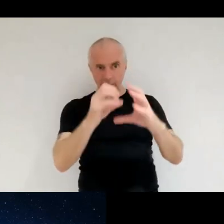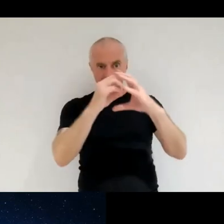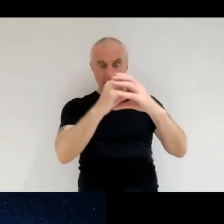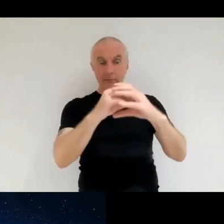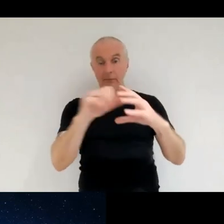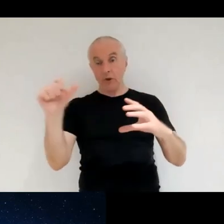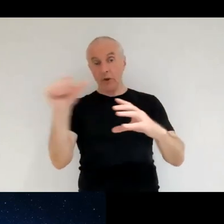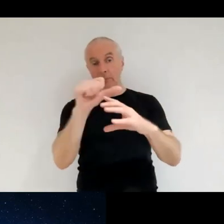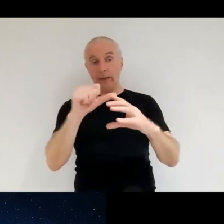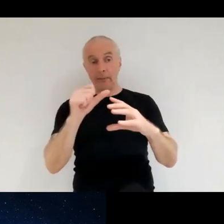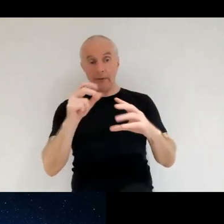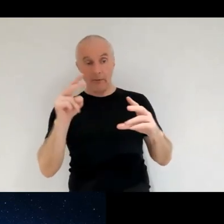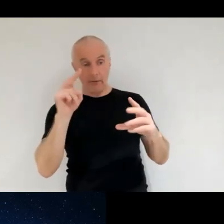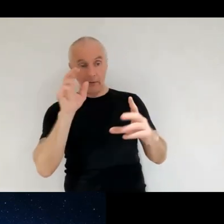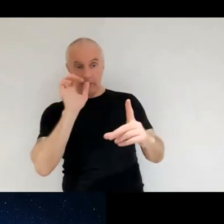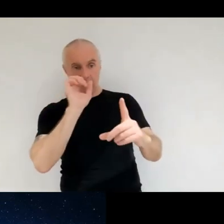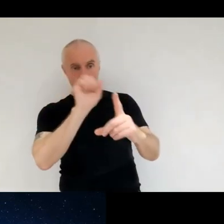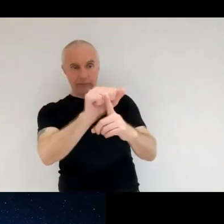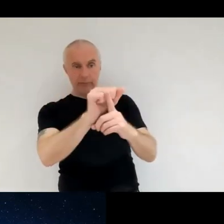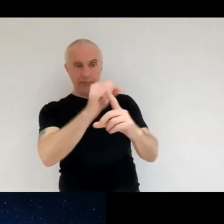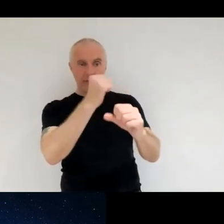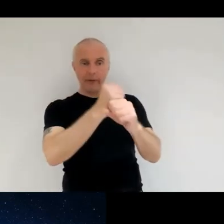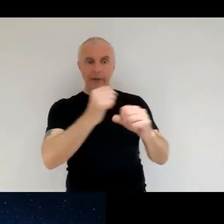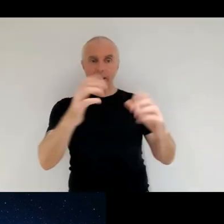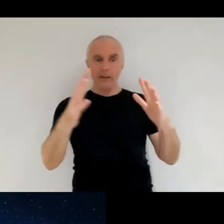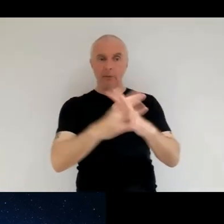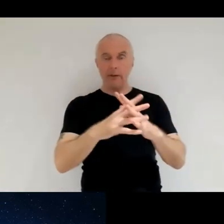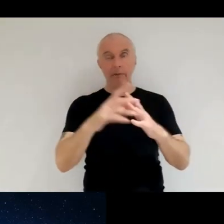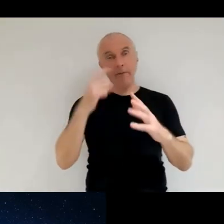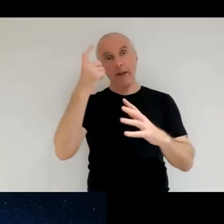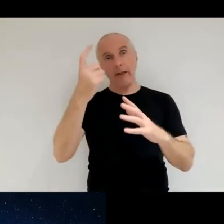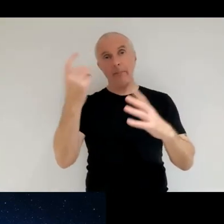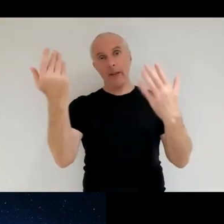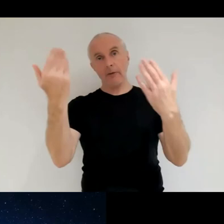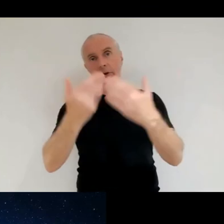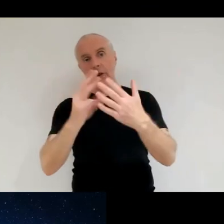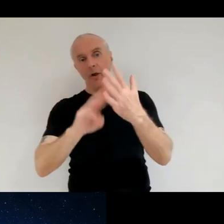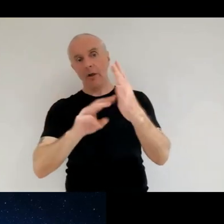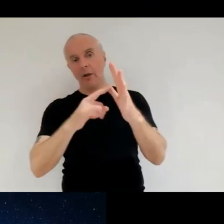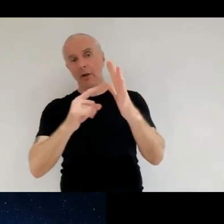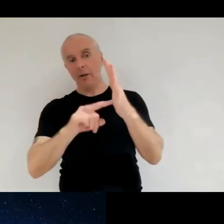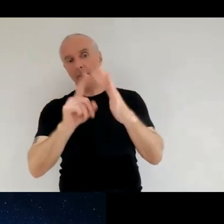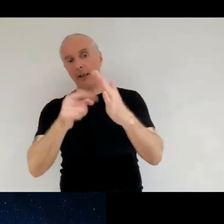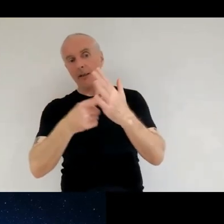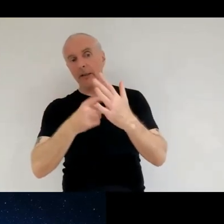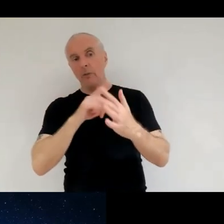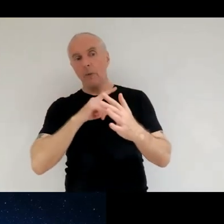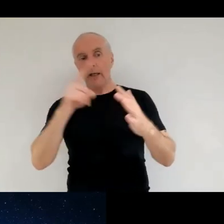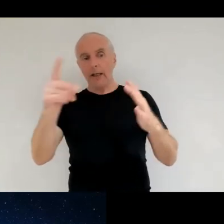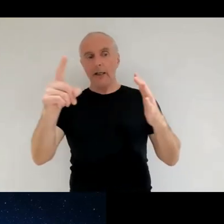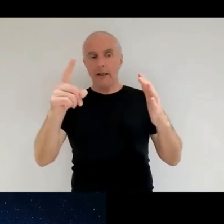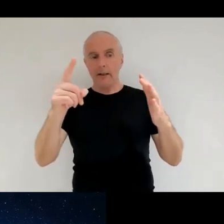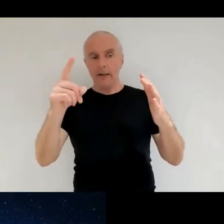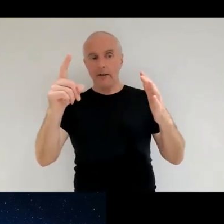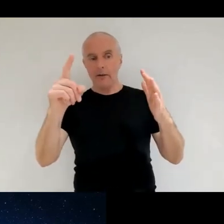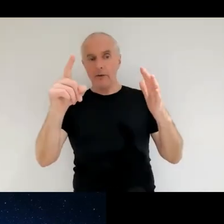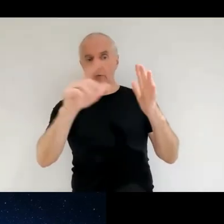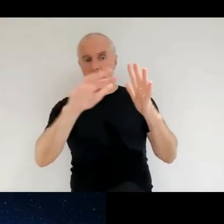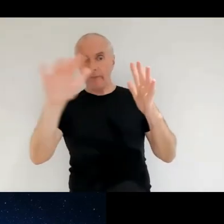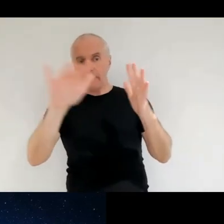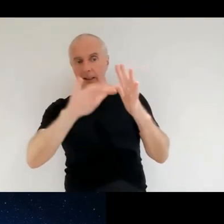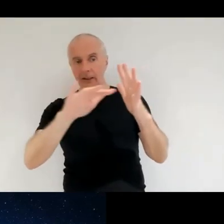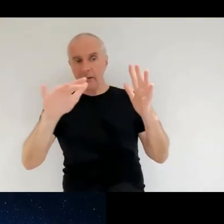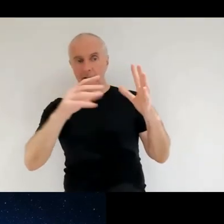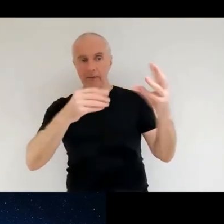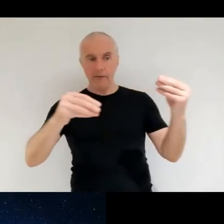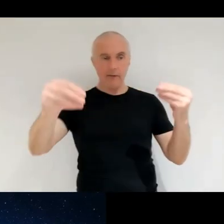impact again on the gravitational wave phase. You can think about the dark matter, because it's interacting gravitationally, as a viscous fluid